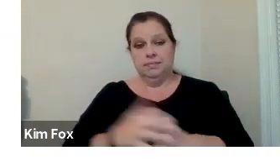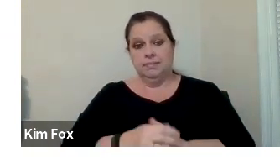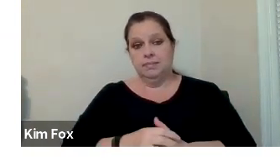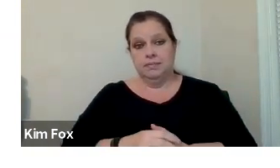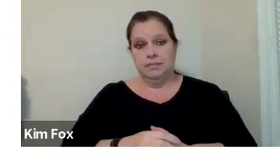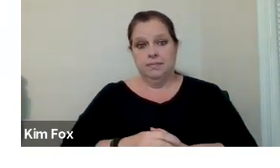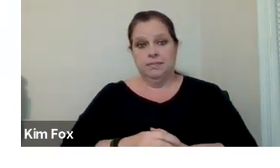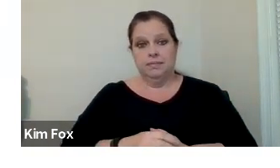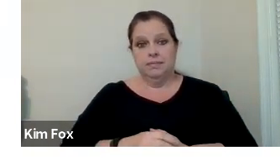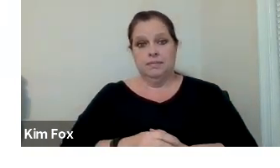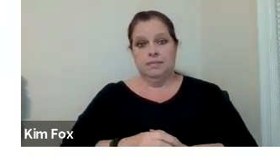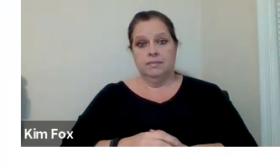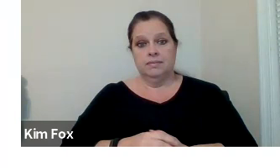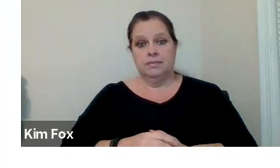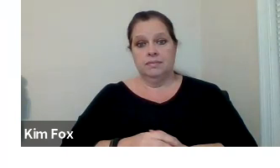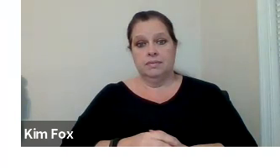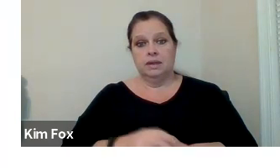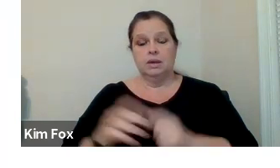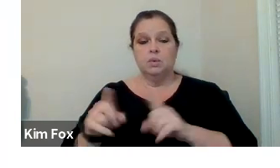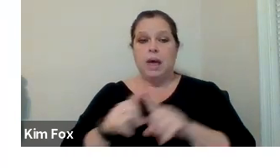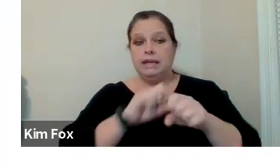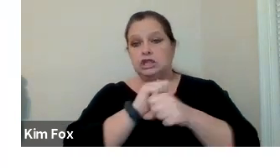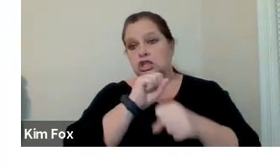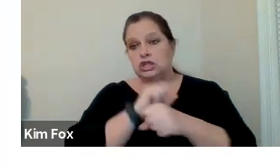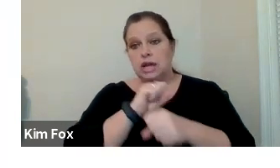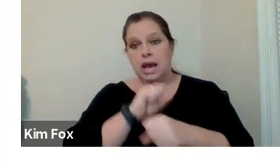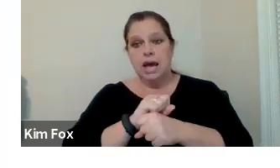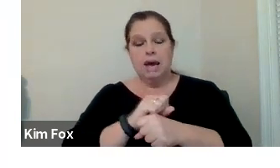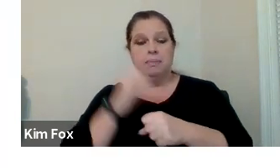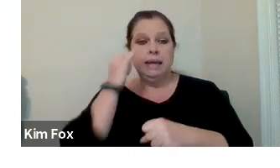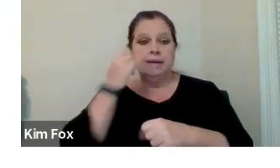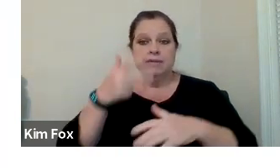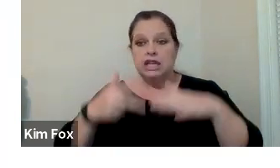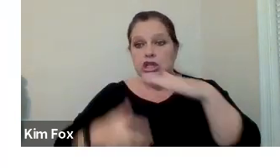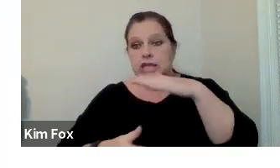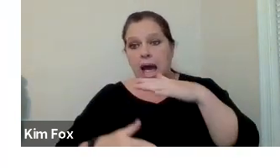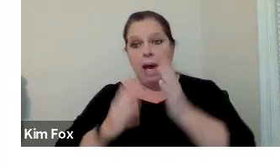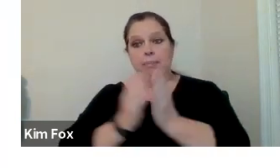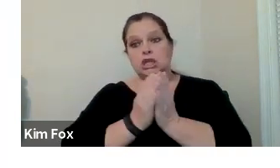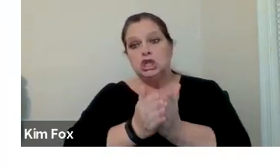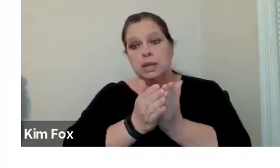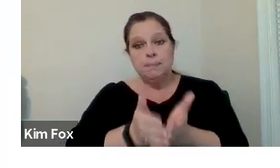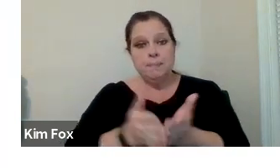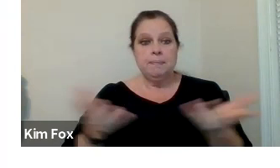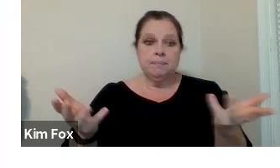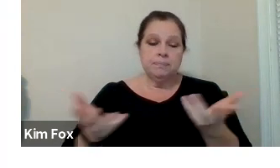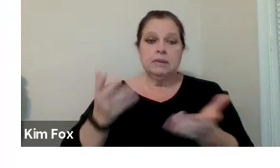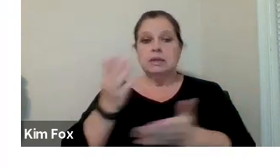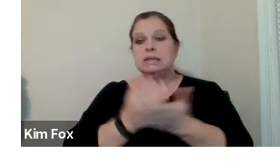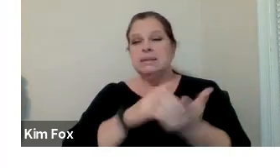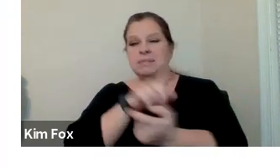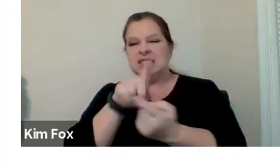they had, as well as their job, if they served on a sub or a ship. So some of the scholarships are